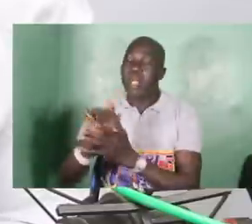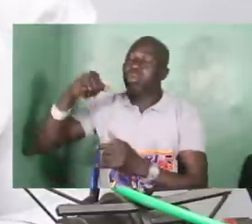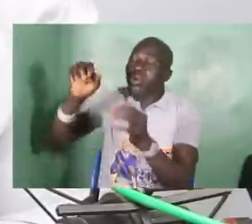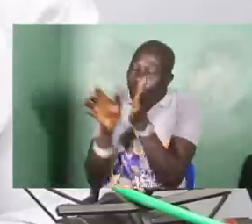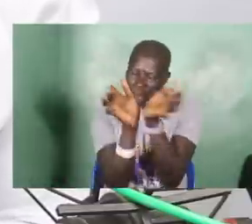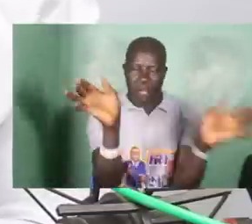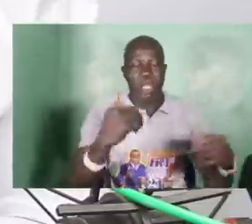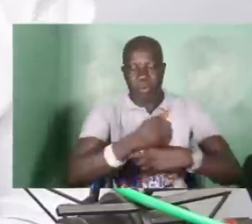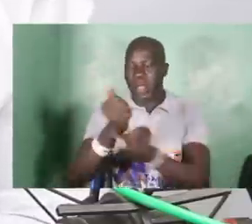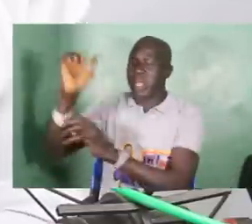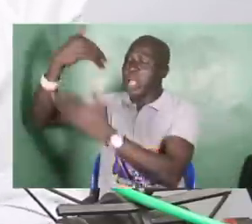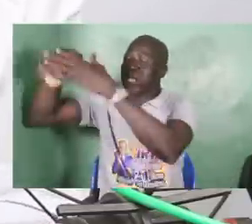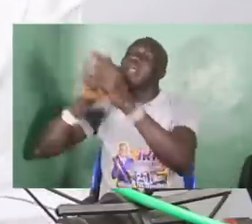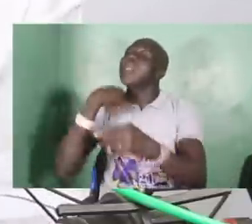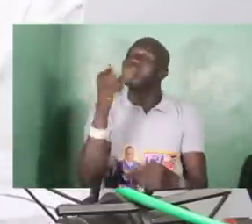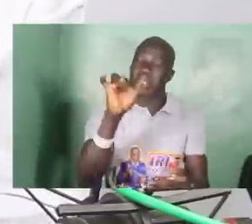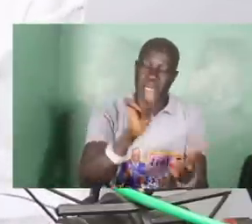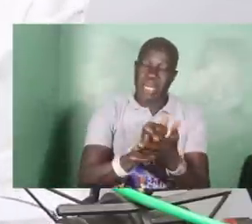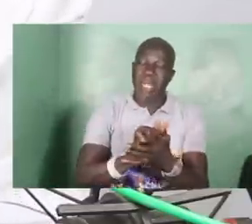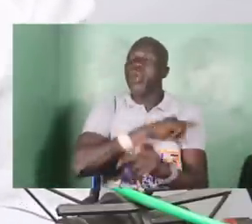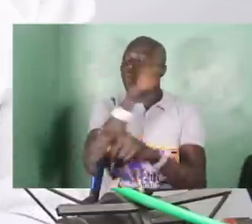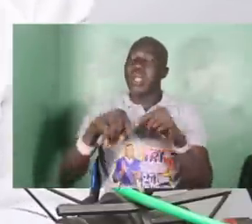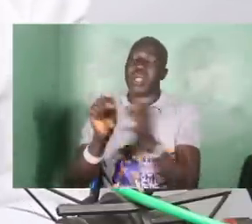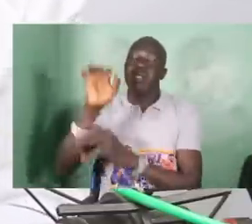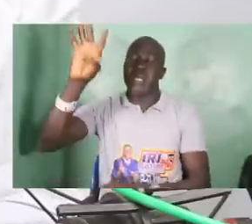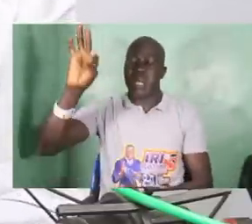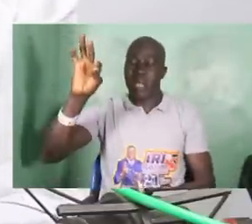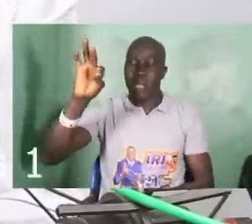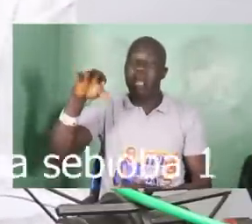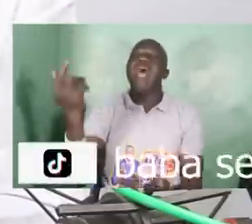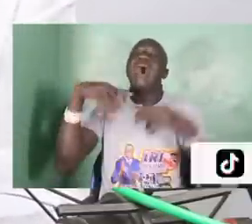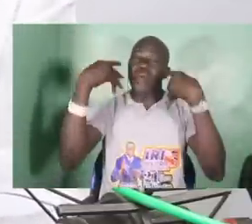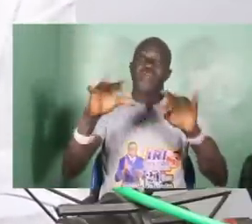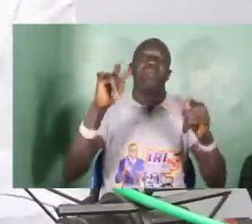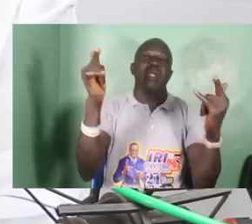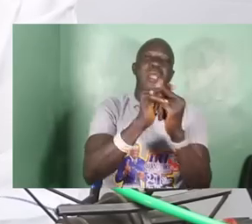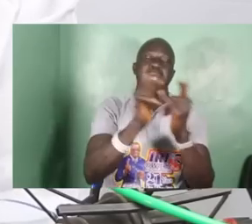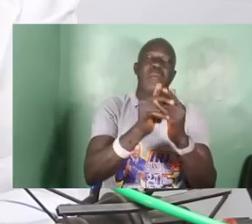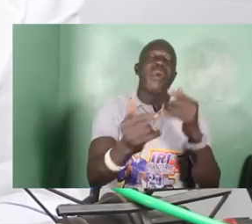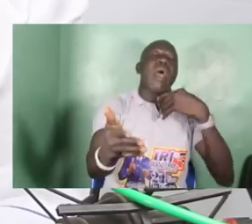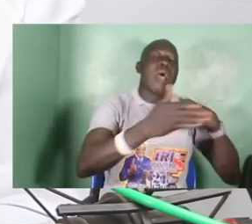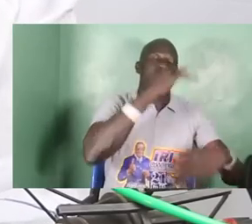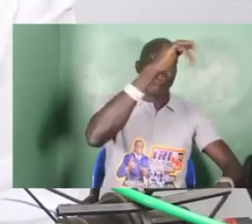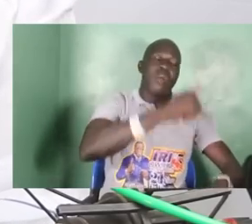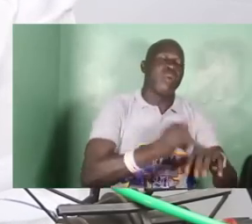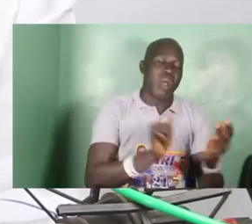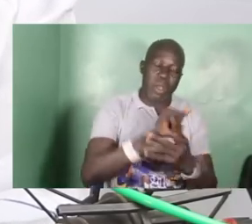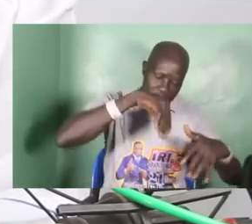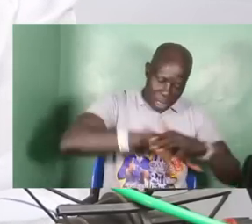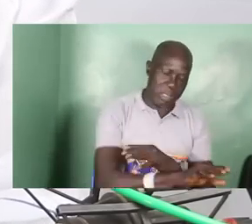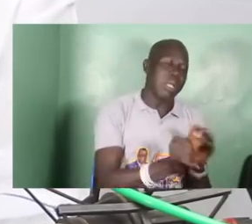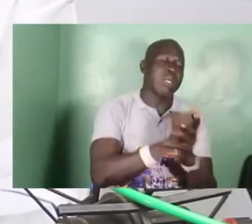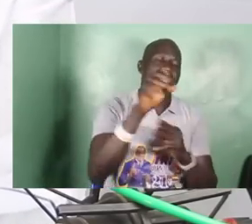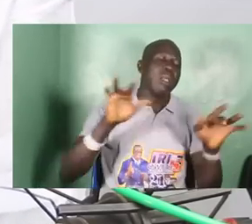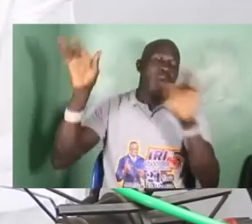the one that created the heavens, I declare to you, once it's 9 a.m. I will leave you for a prayer. After